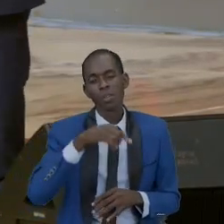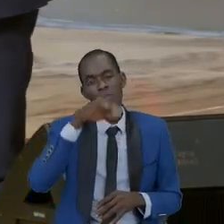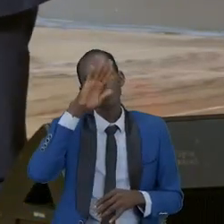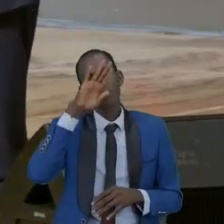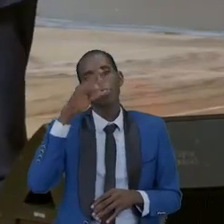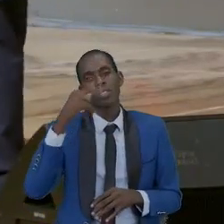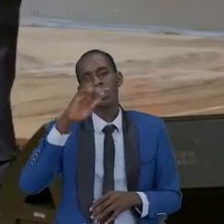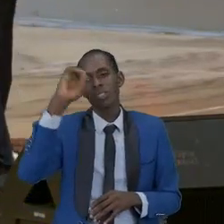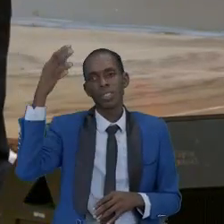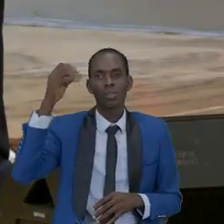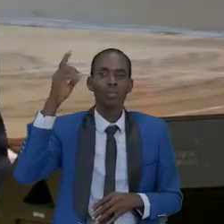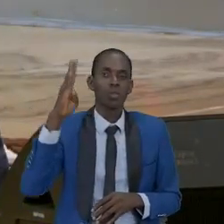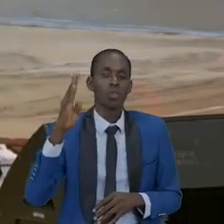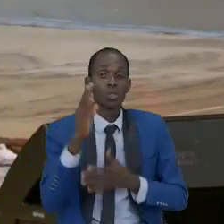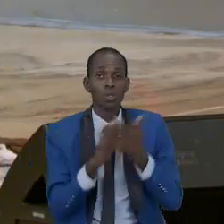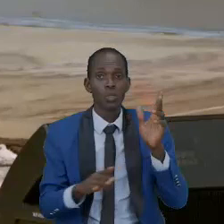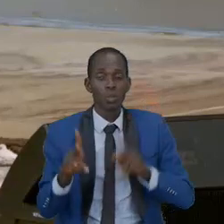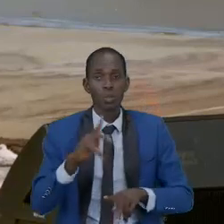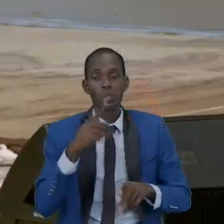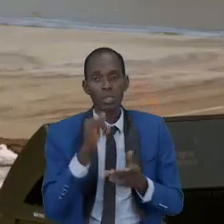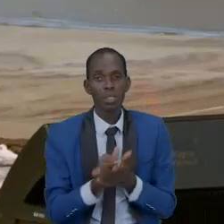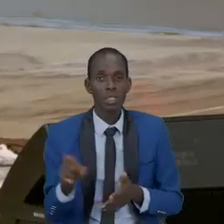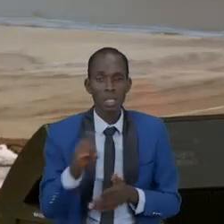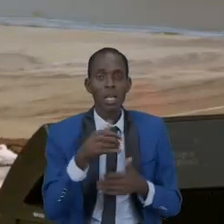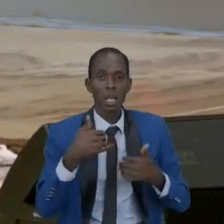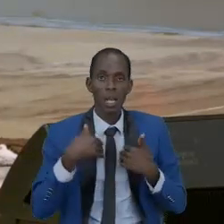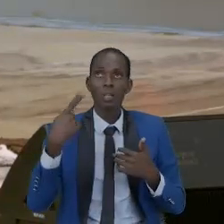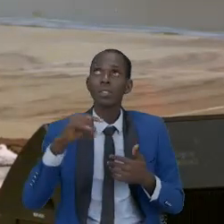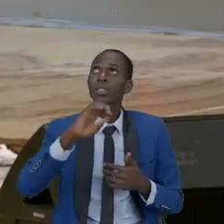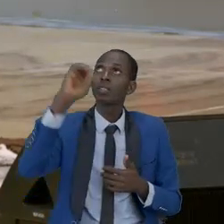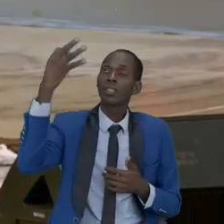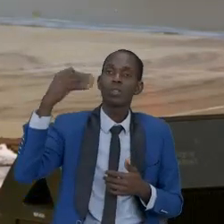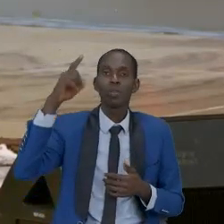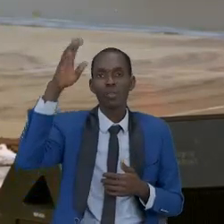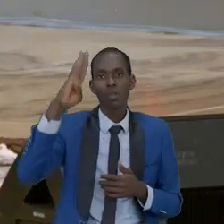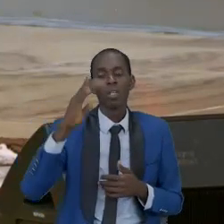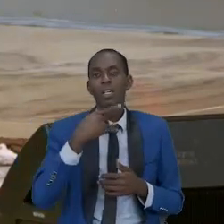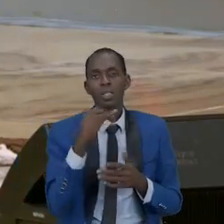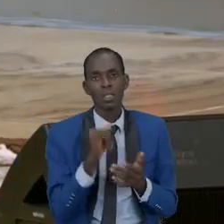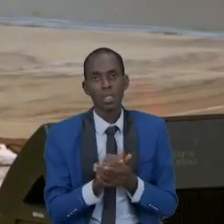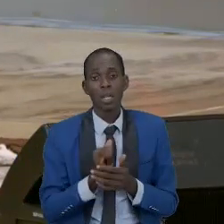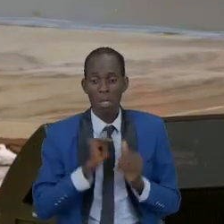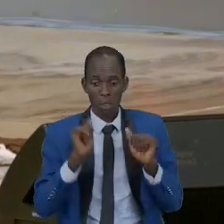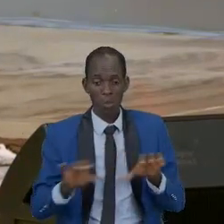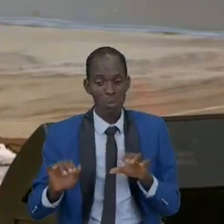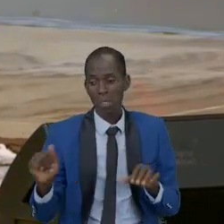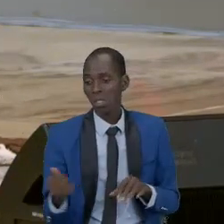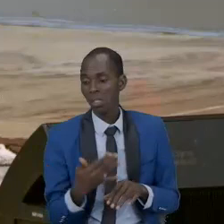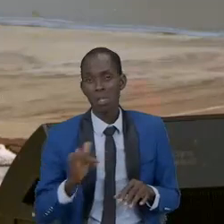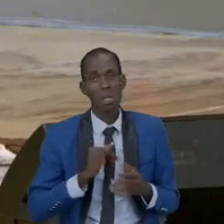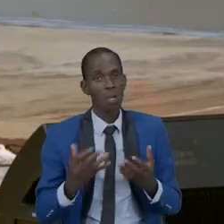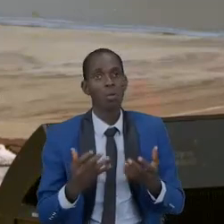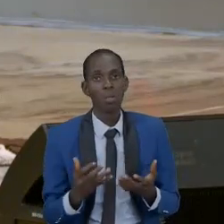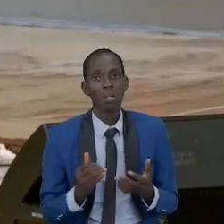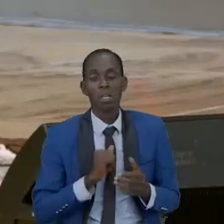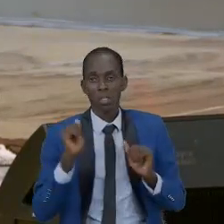Those who say they have the grace of God and they say, I can do anything I want to do. I can yield to